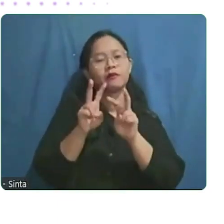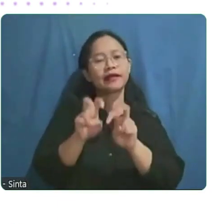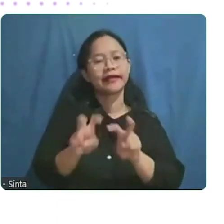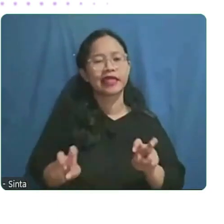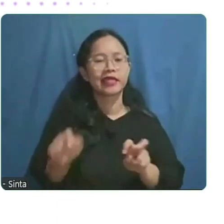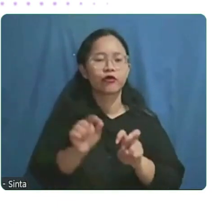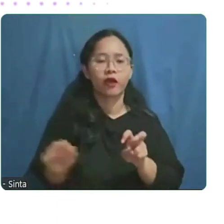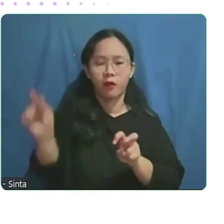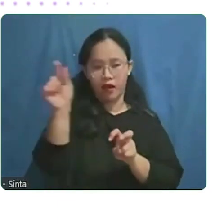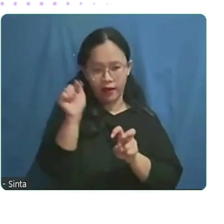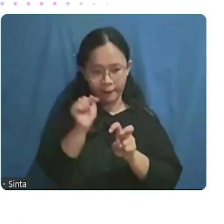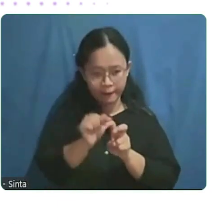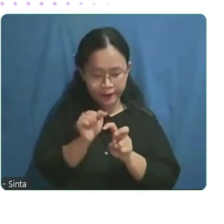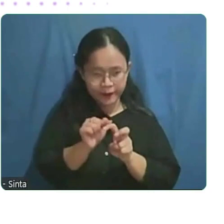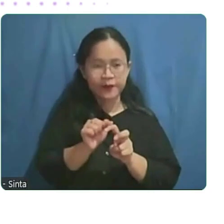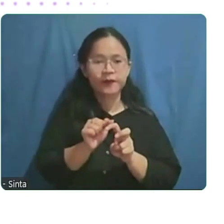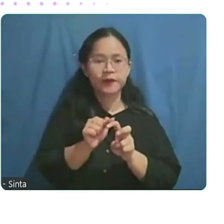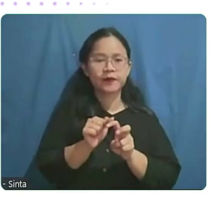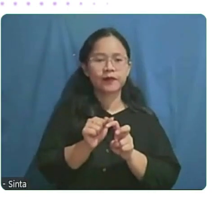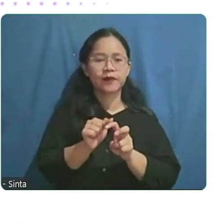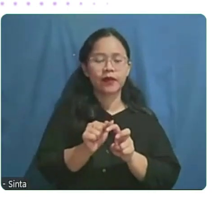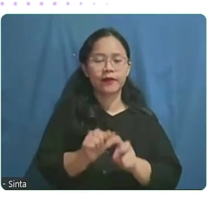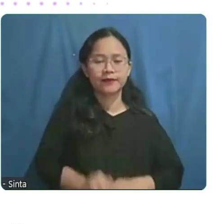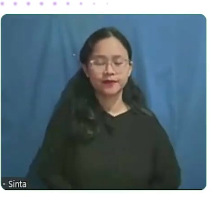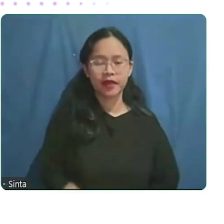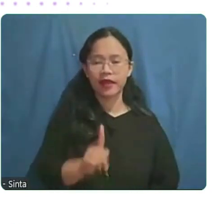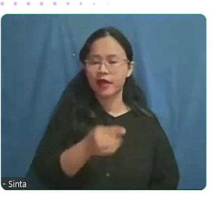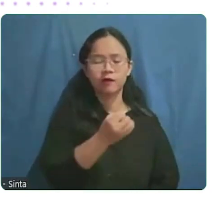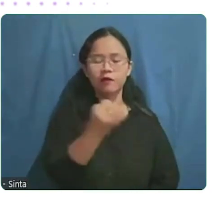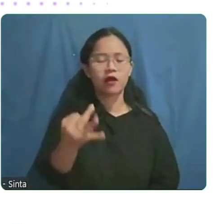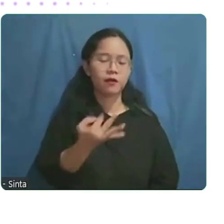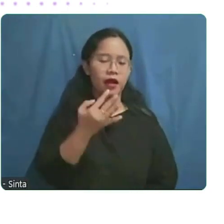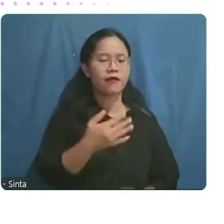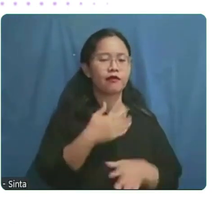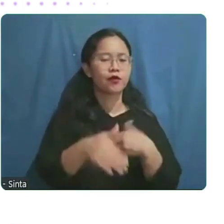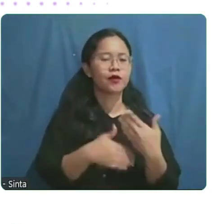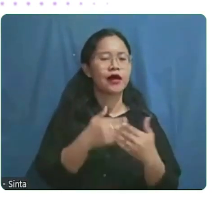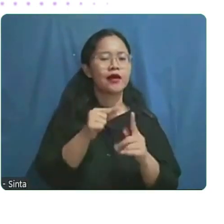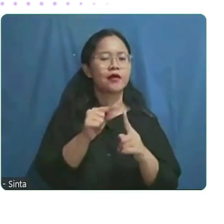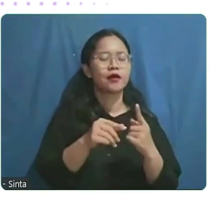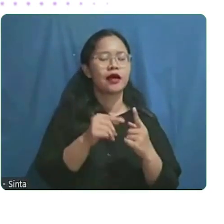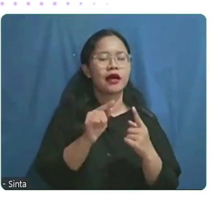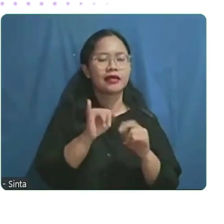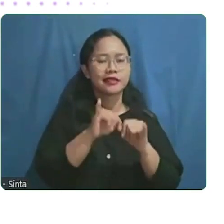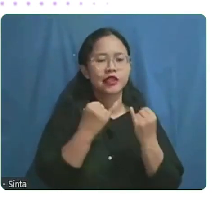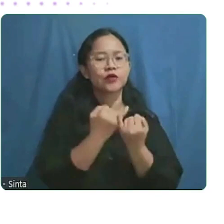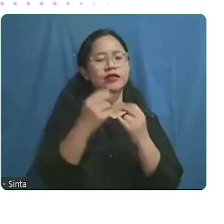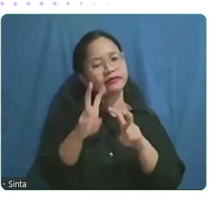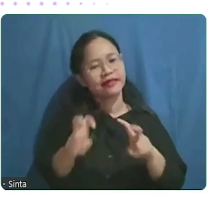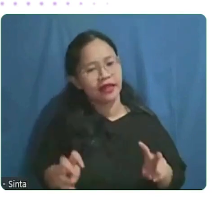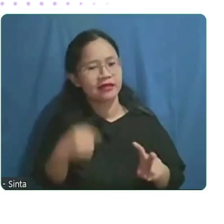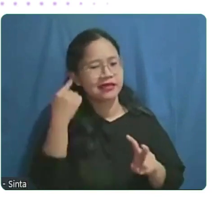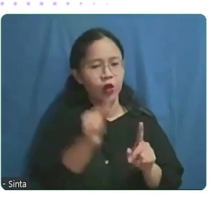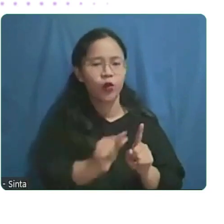associate investigator in the Center for Safe Air. He is a member of the WHO Southeast Asia